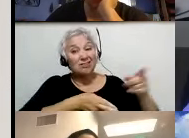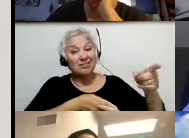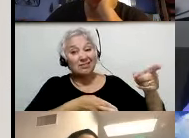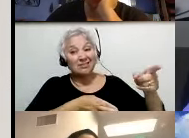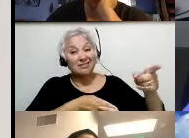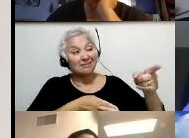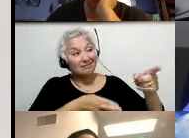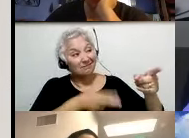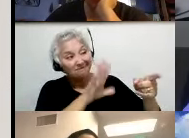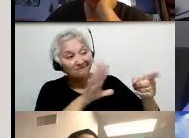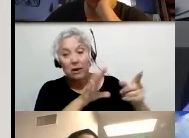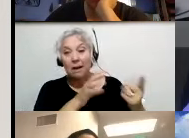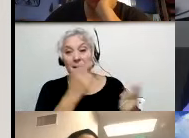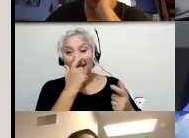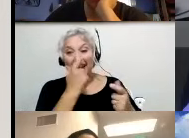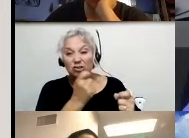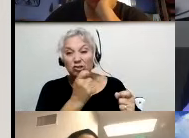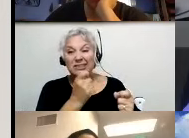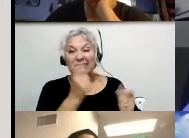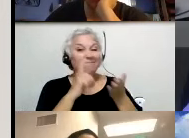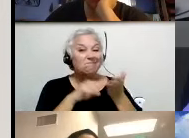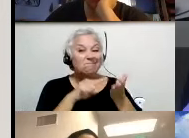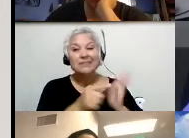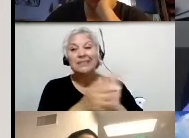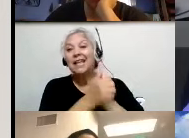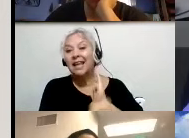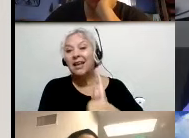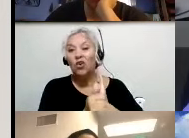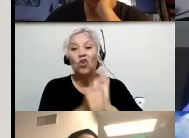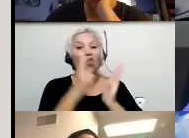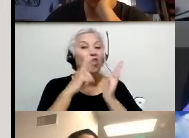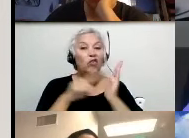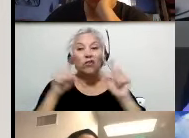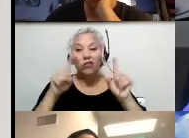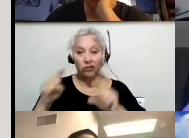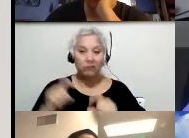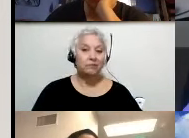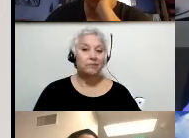those career interest inventories and skill interest inventories.